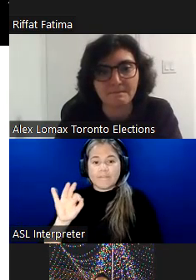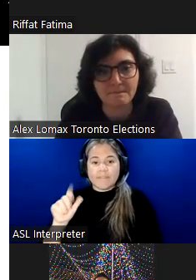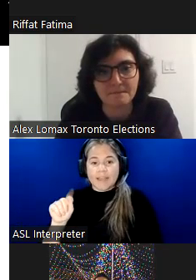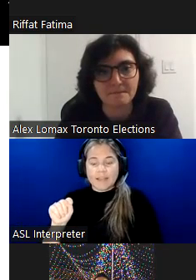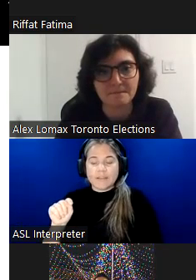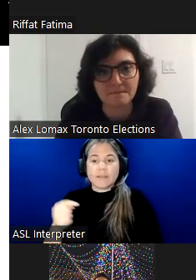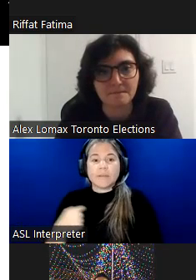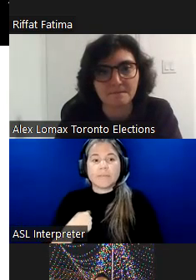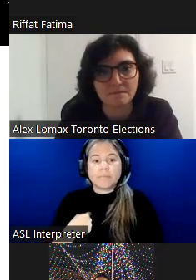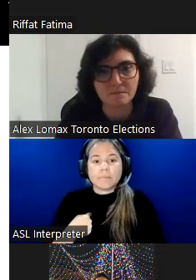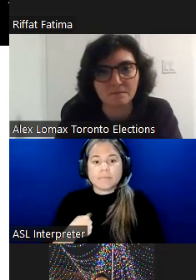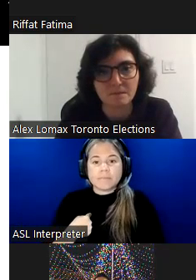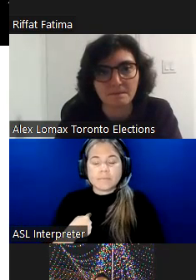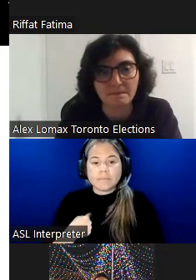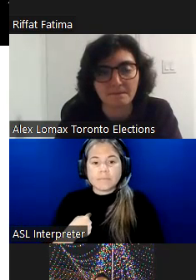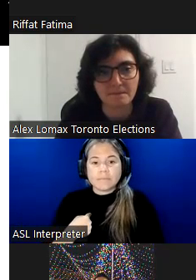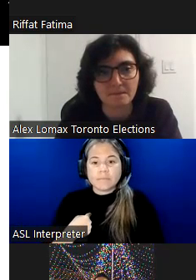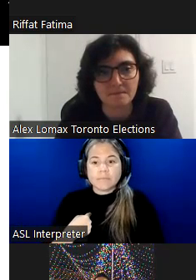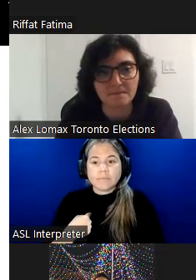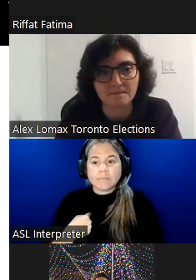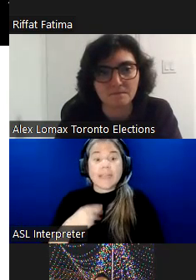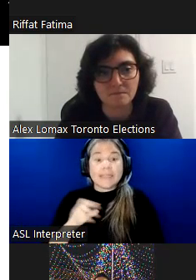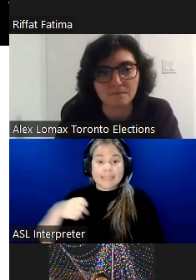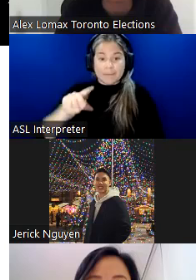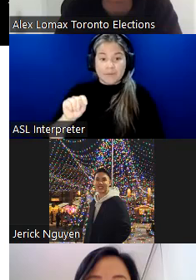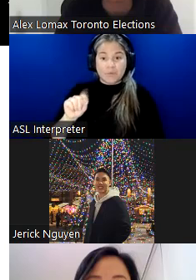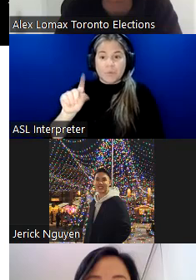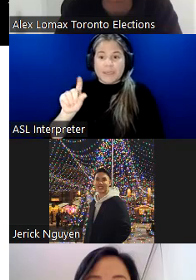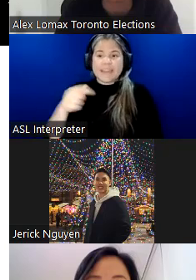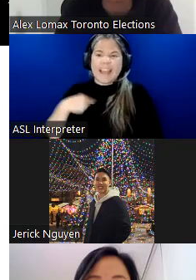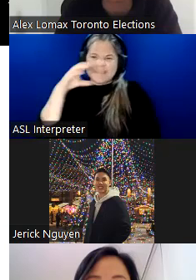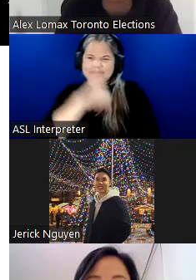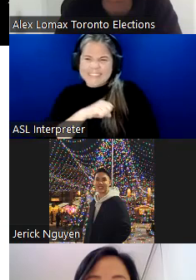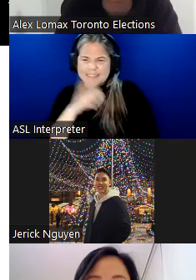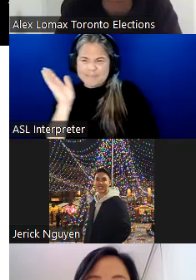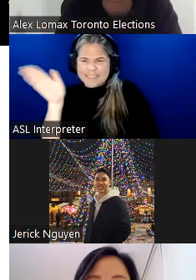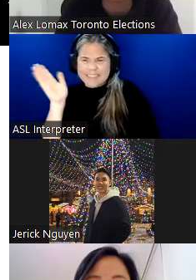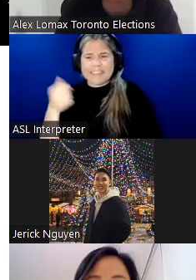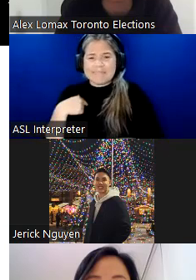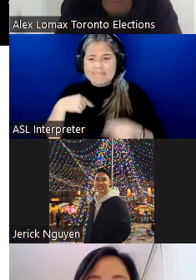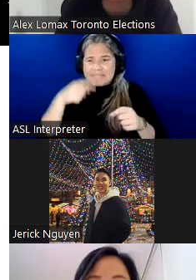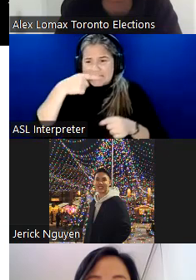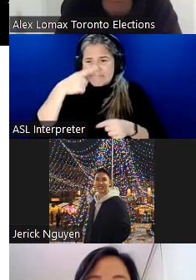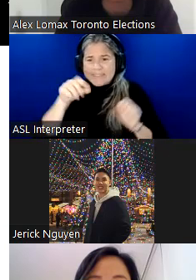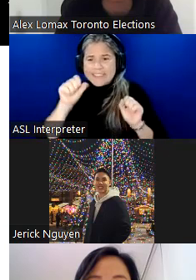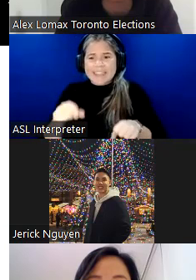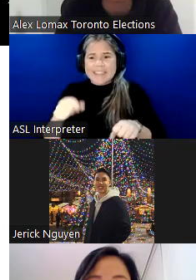last on September 20th. Is it possible to send us this